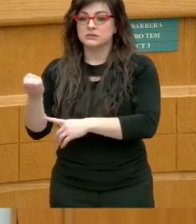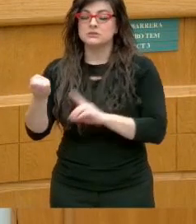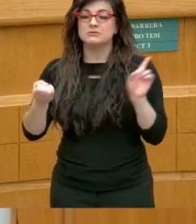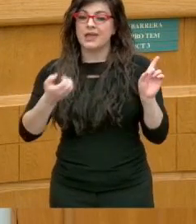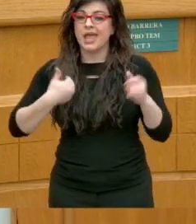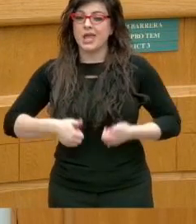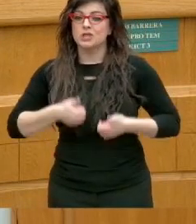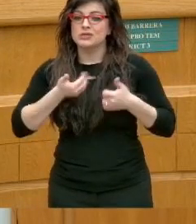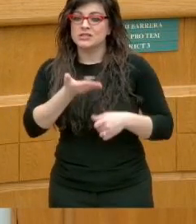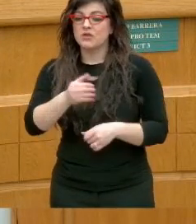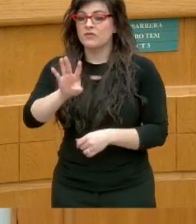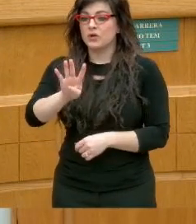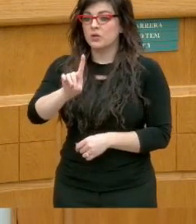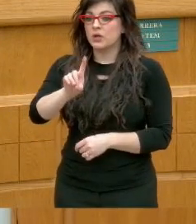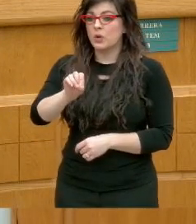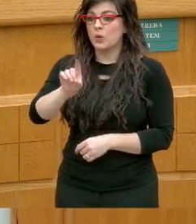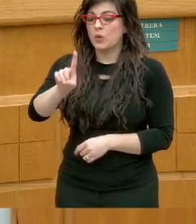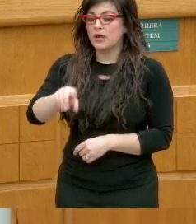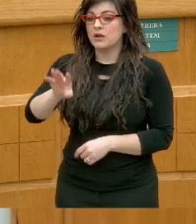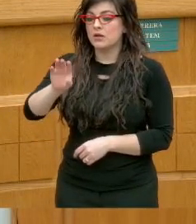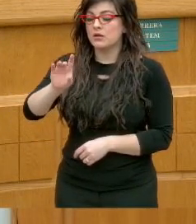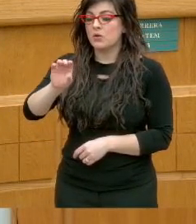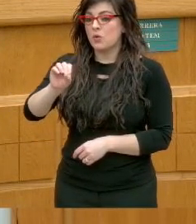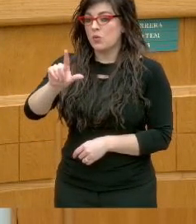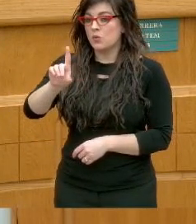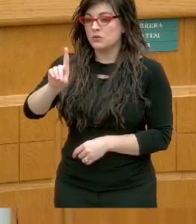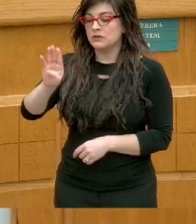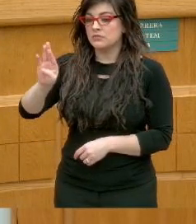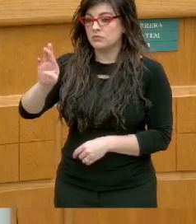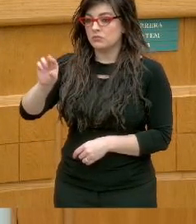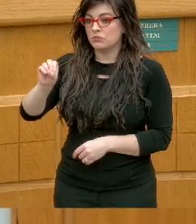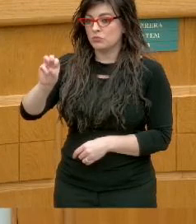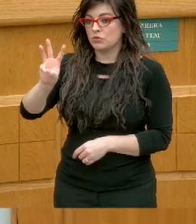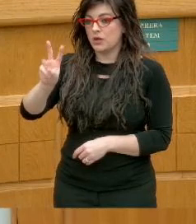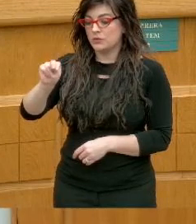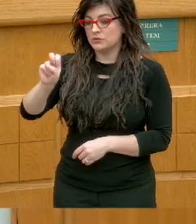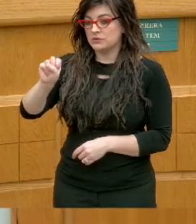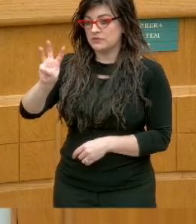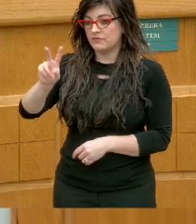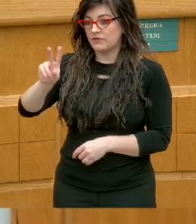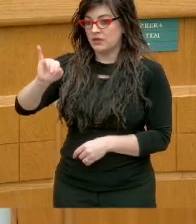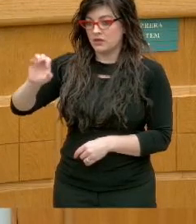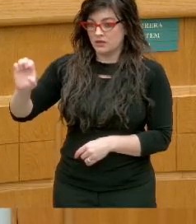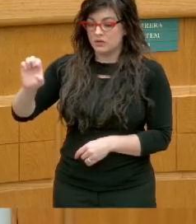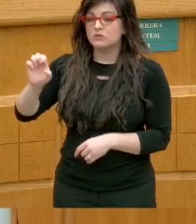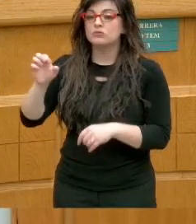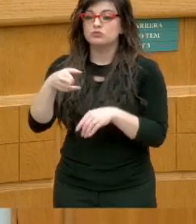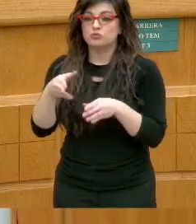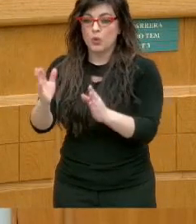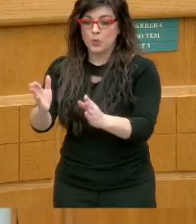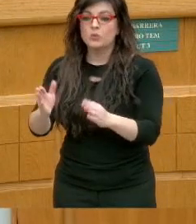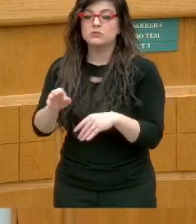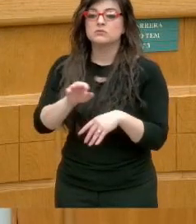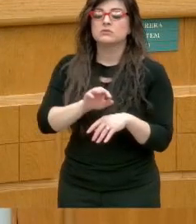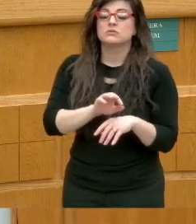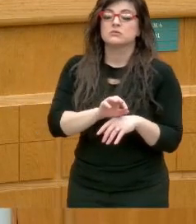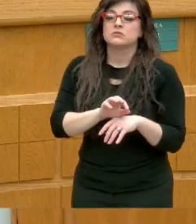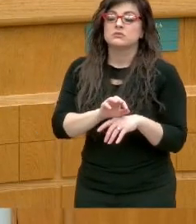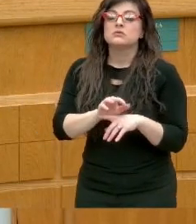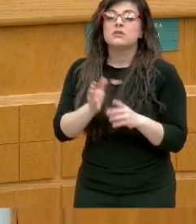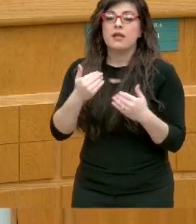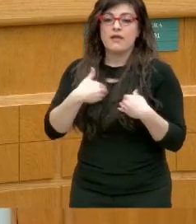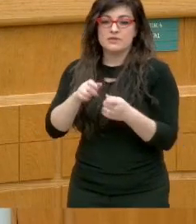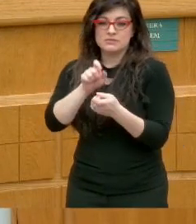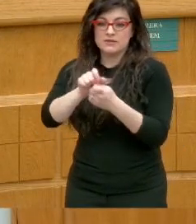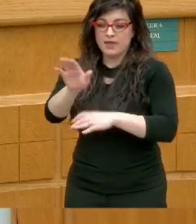Old Brownsville Road from 3 to 6 p.m. Collection continues this Thursday and Friday, April 30th and May 1st from